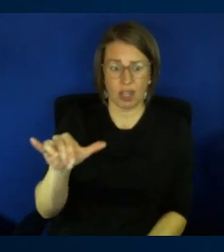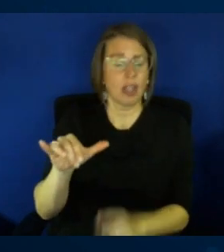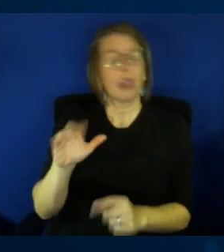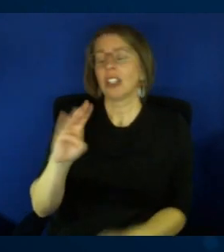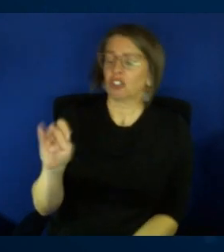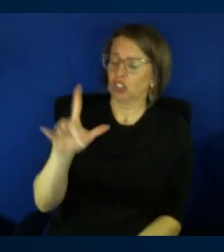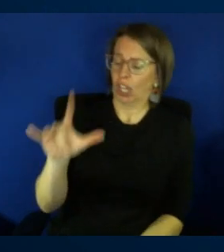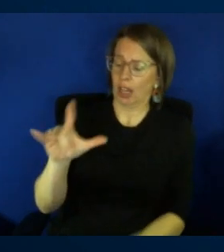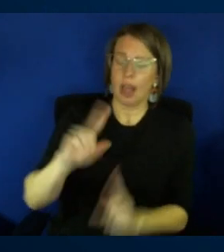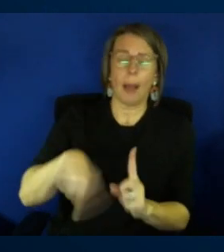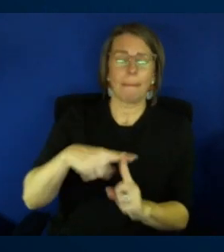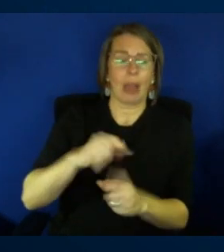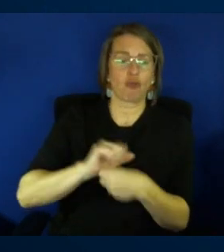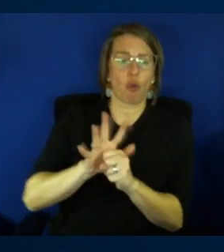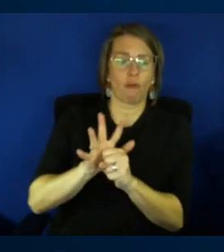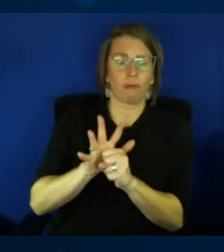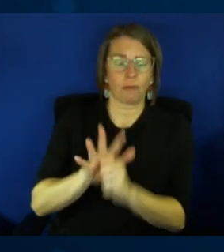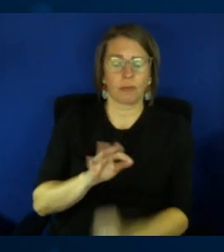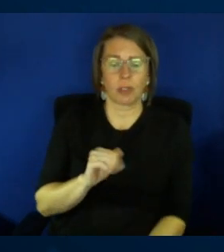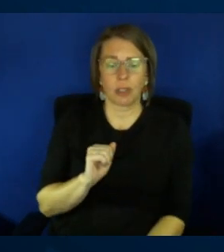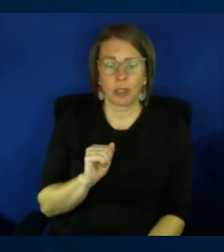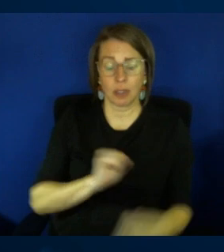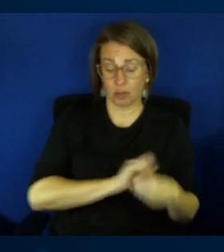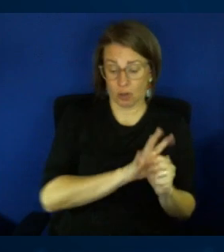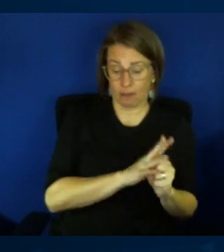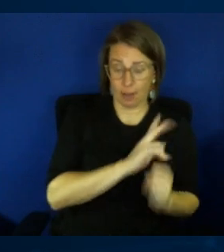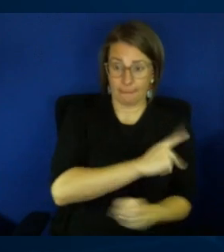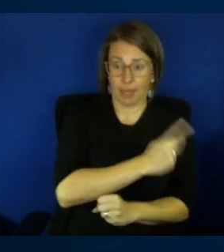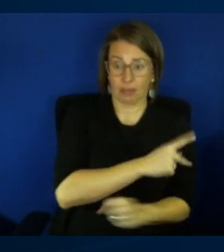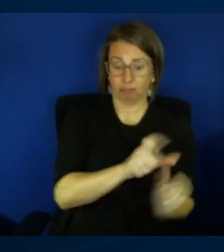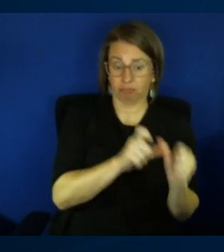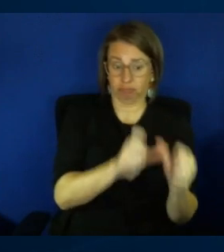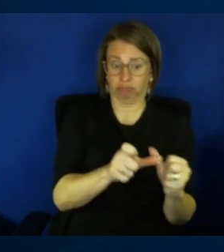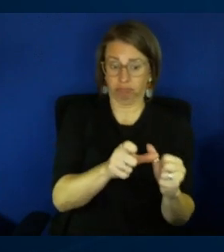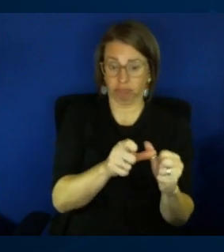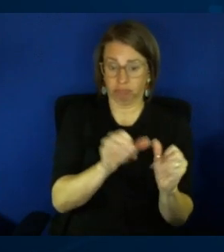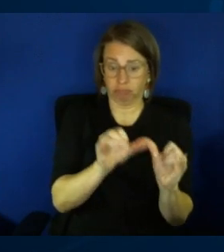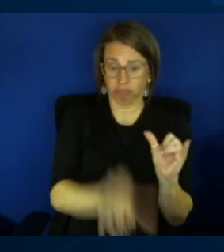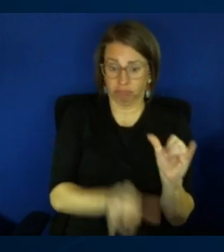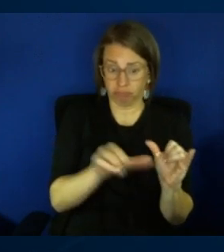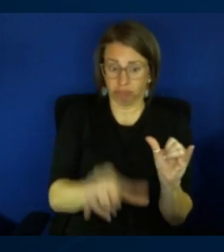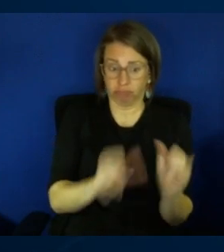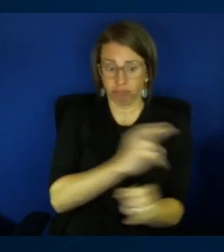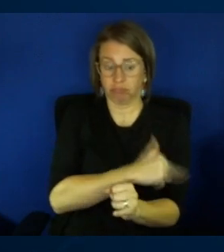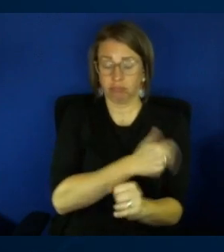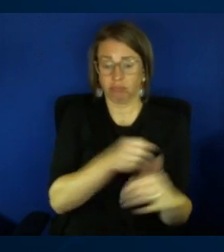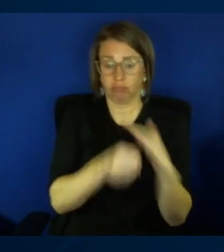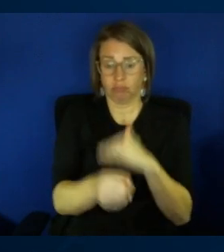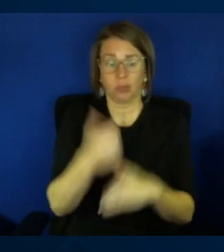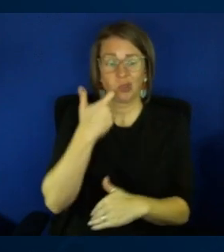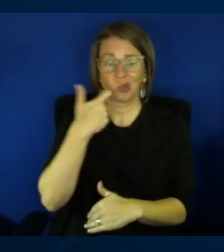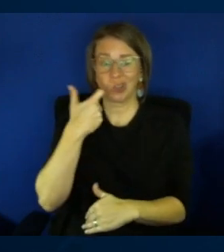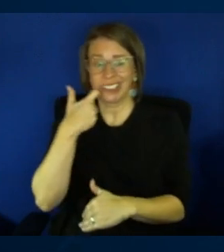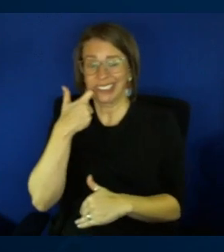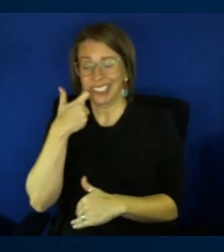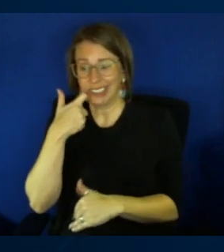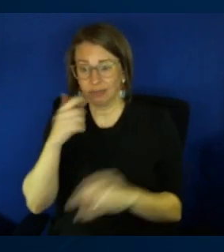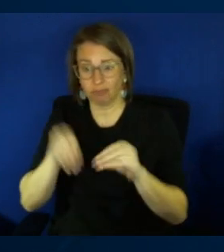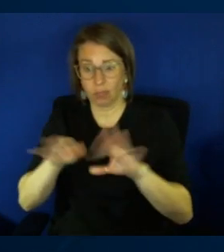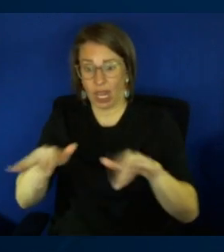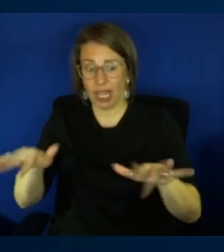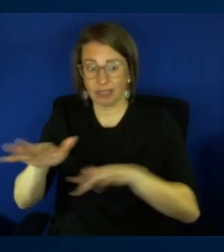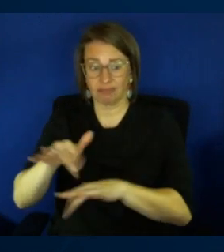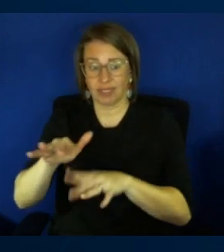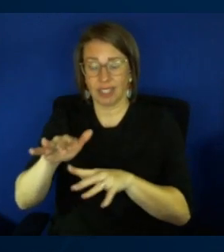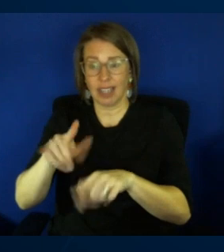know, COVID patients in the beginning had long lengths of stay in the hospital. With this most recent round, what is the length of